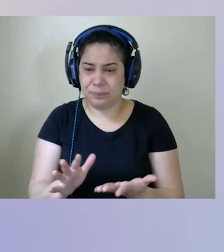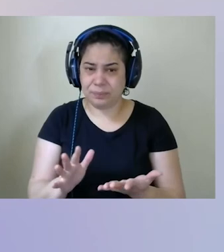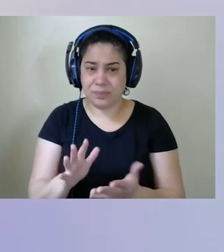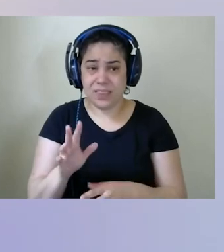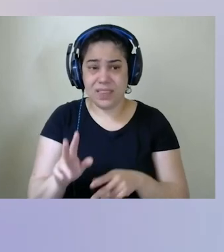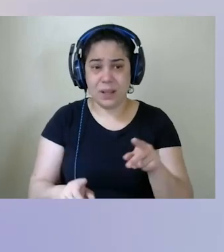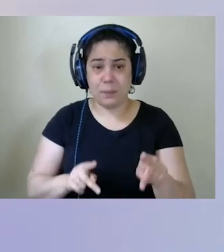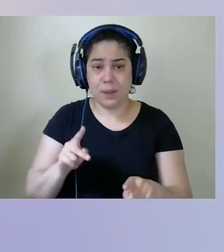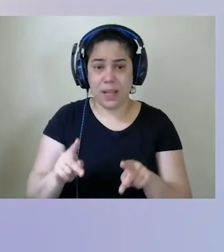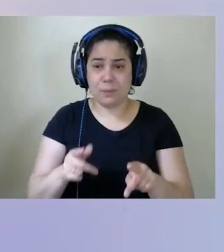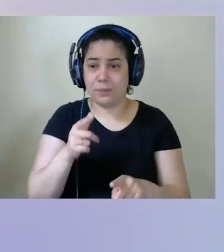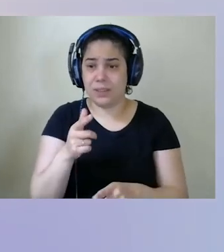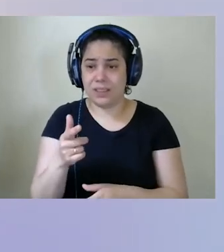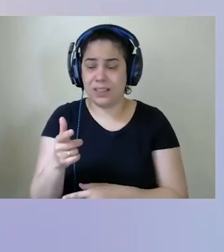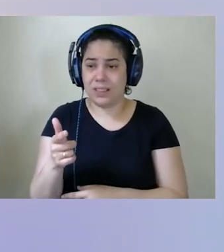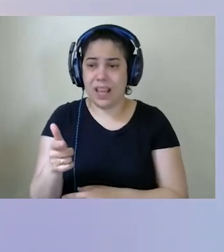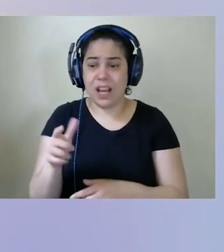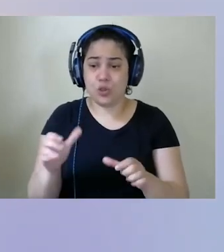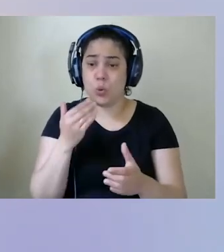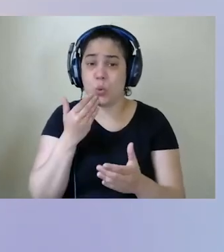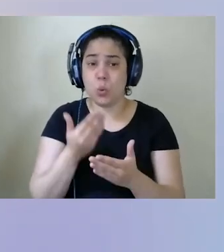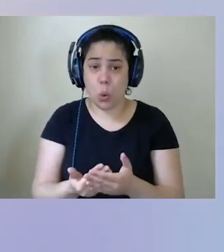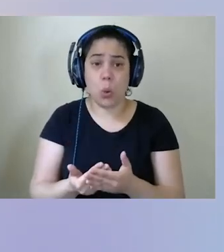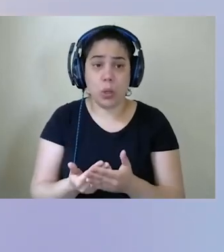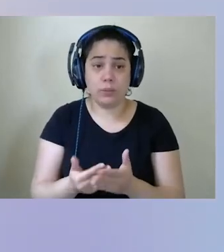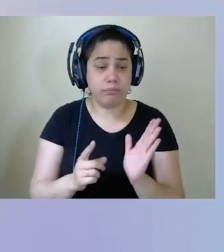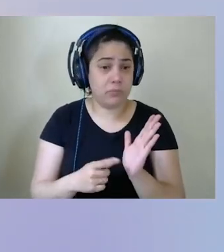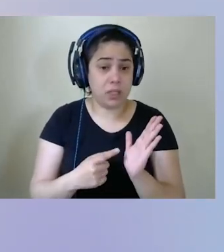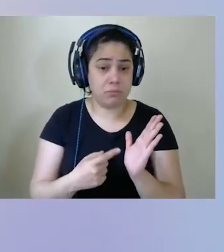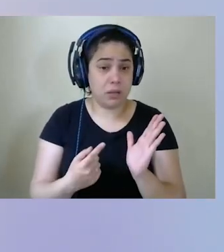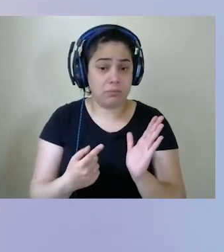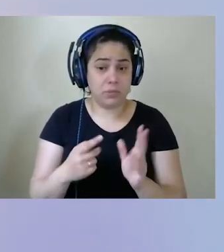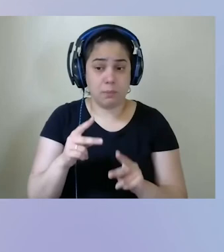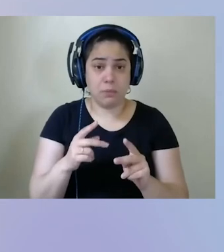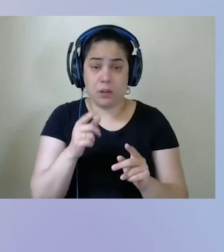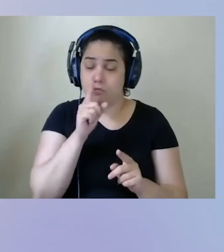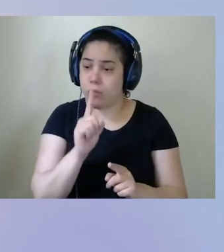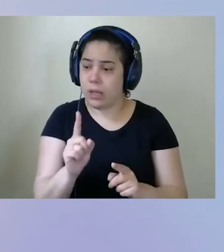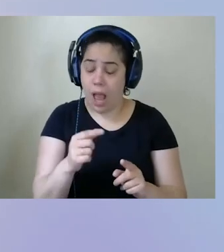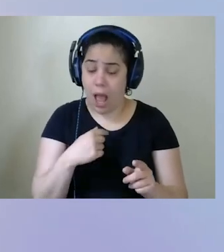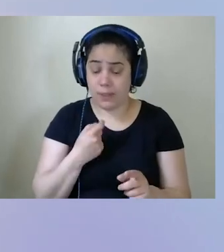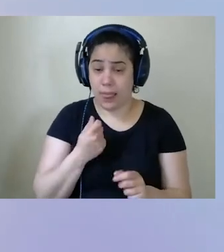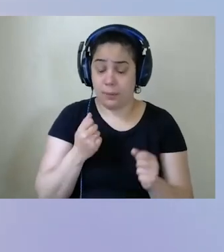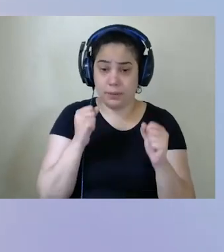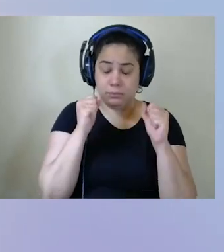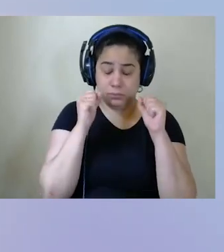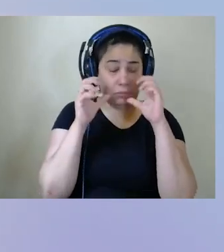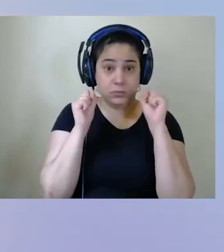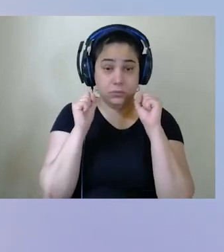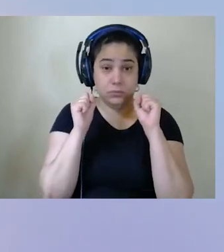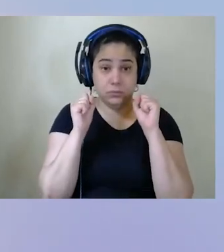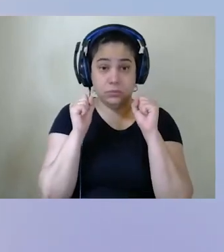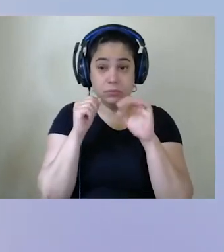people adjust to it quite well. There can be periods where, you know, I'm really startled, and I was a little bit after that